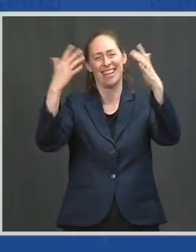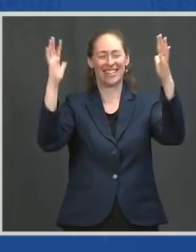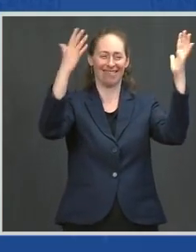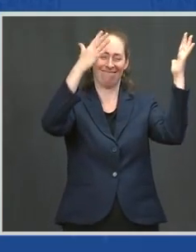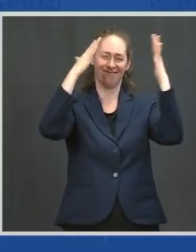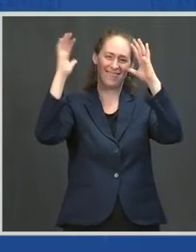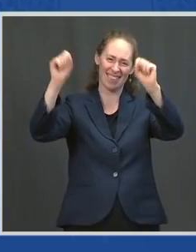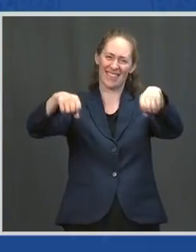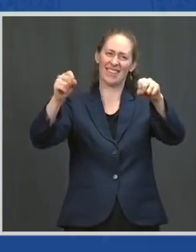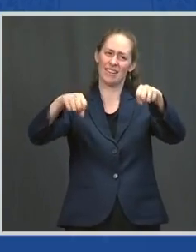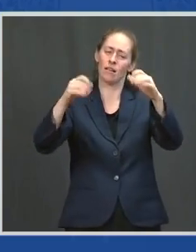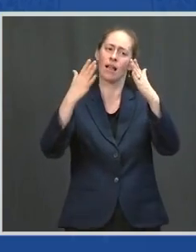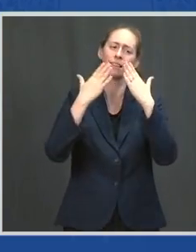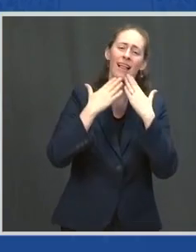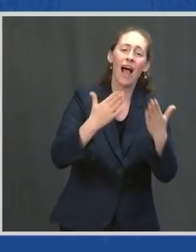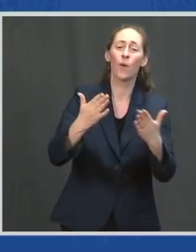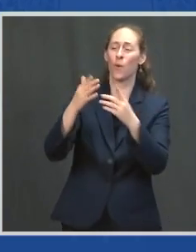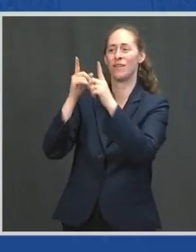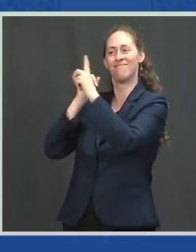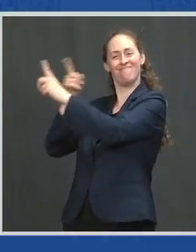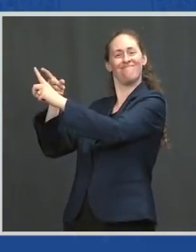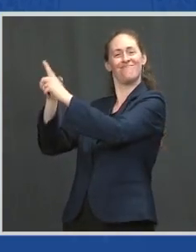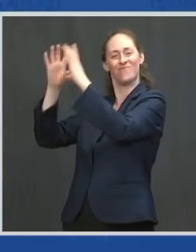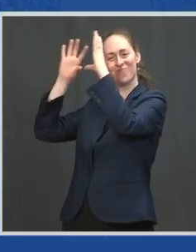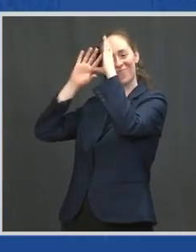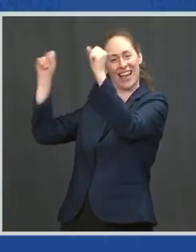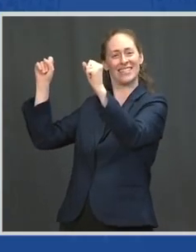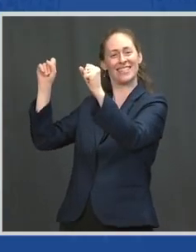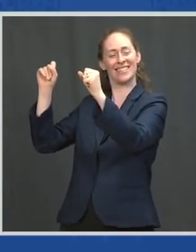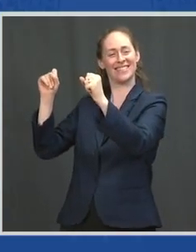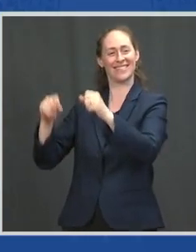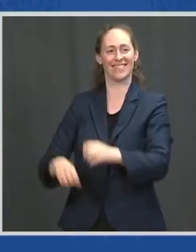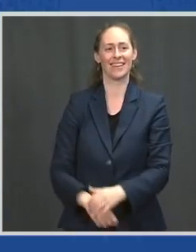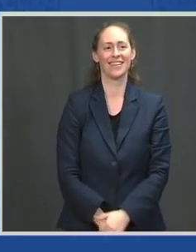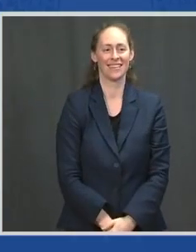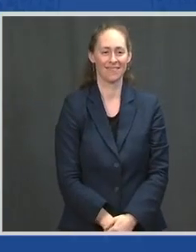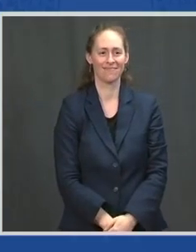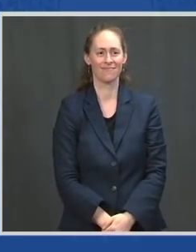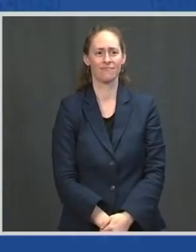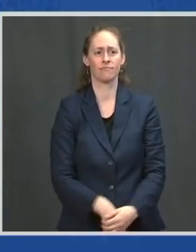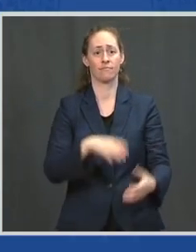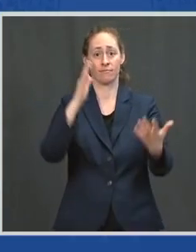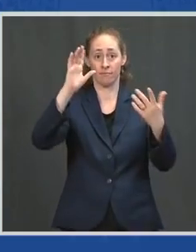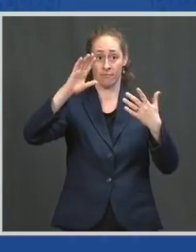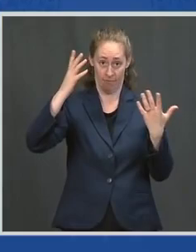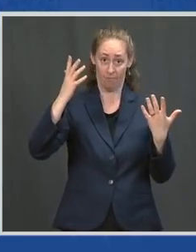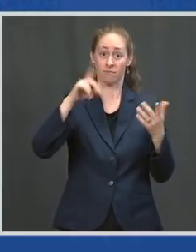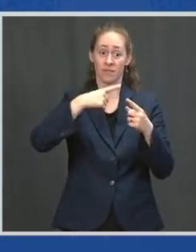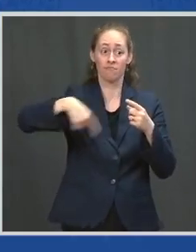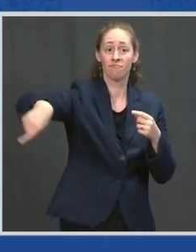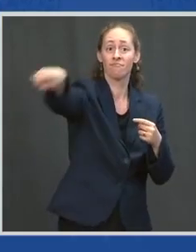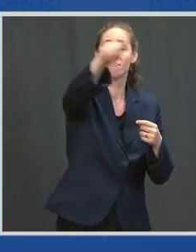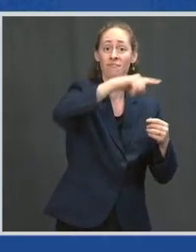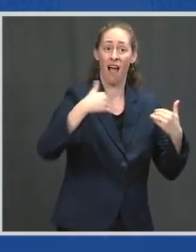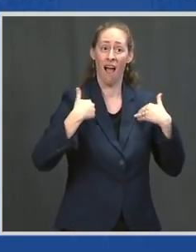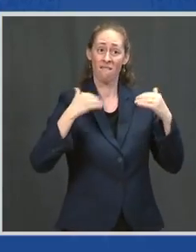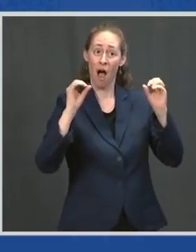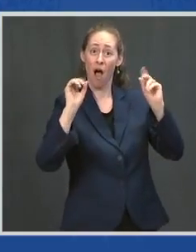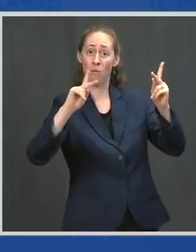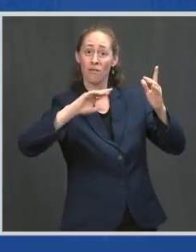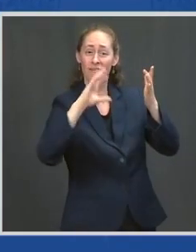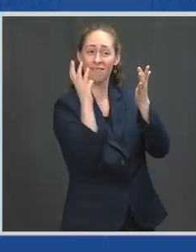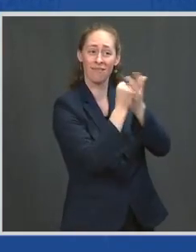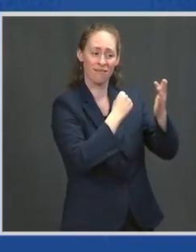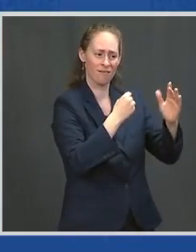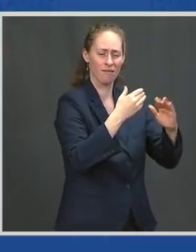Thank you, Mr. President. And when we give all Americans the chance to learn from preschool to community